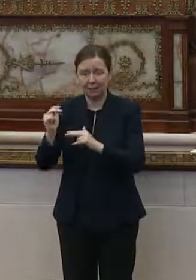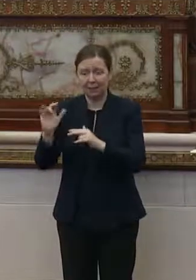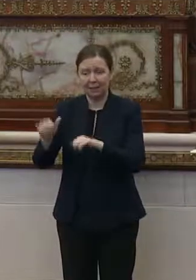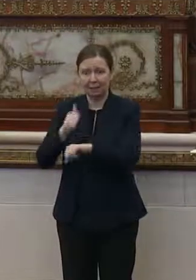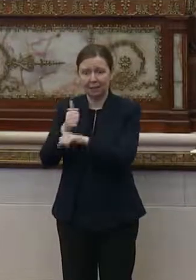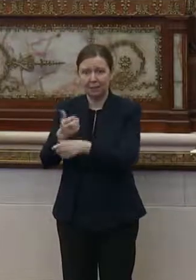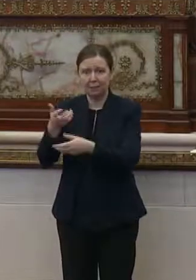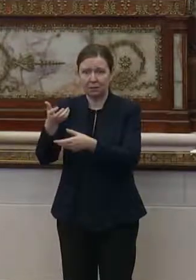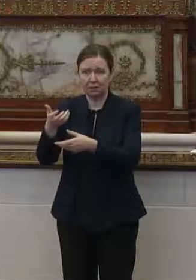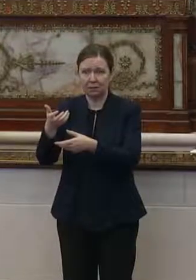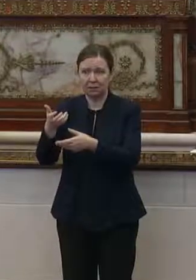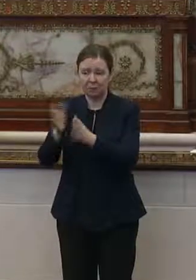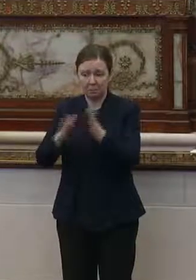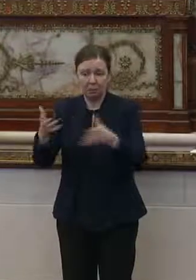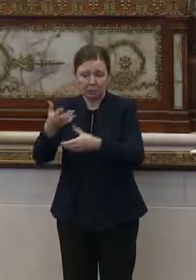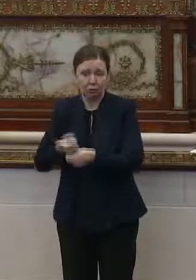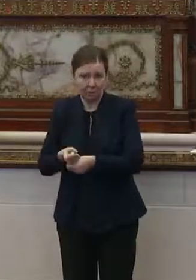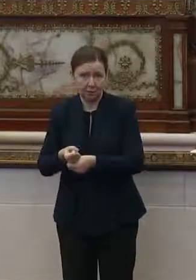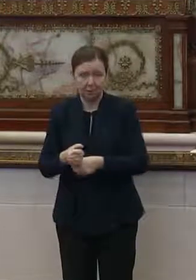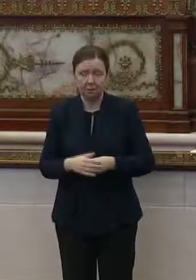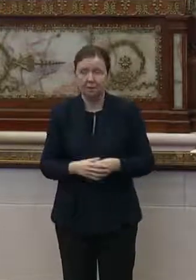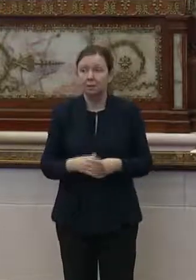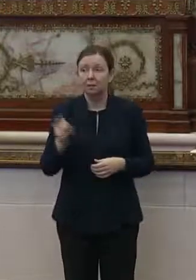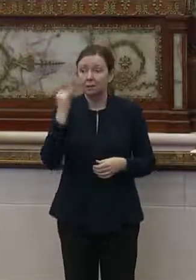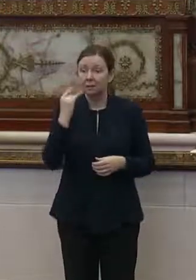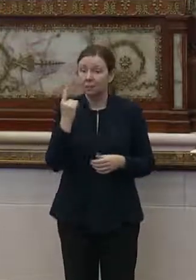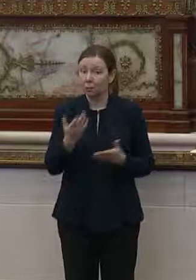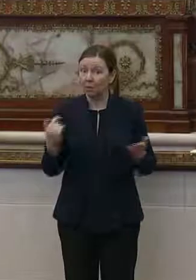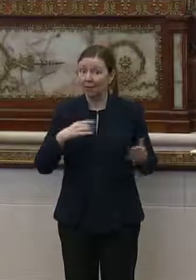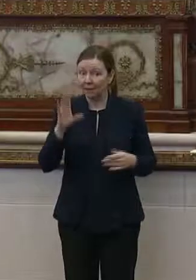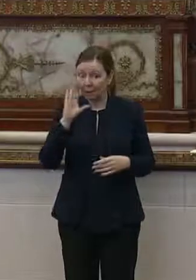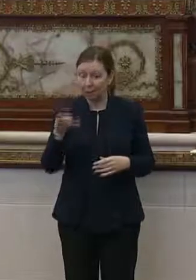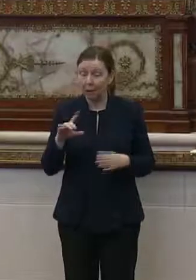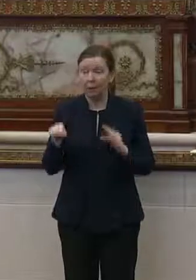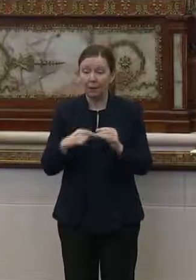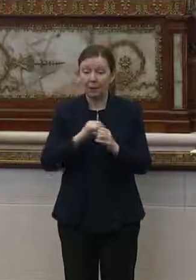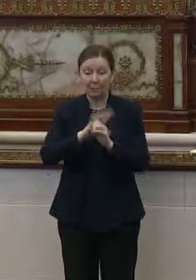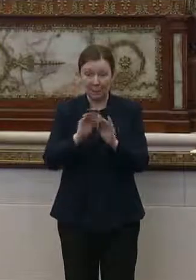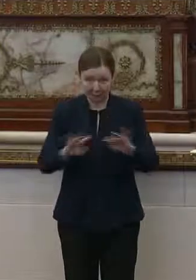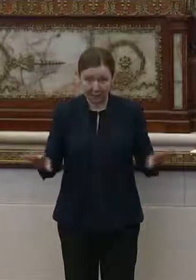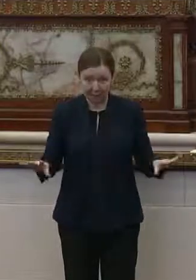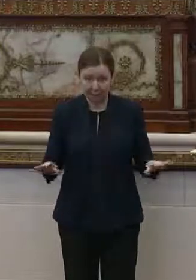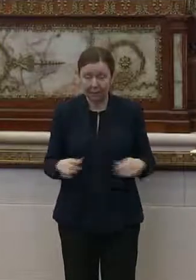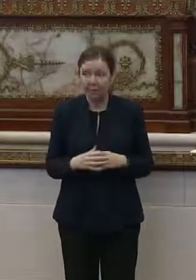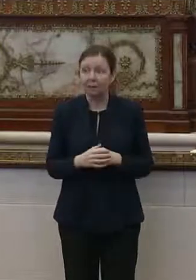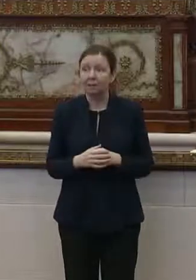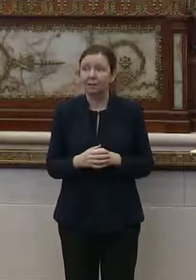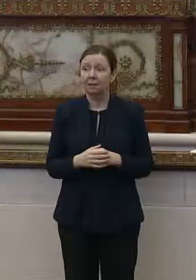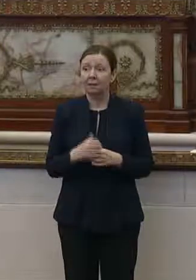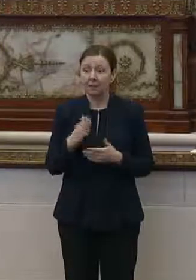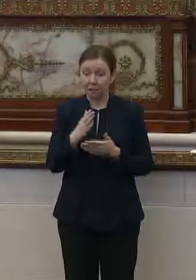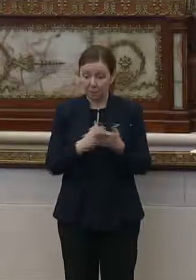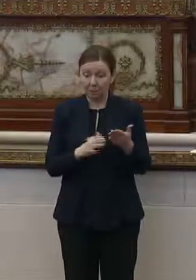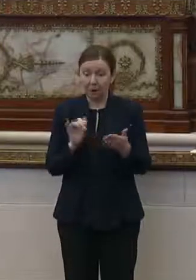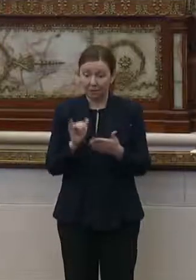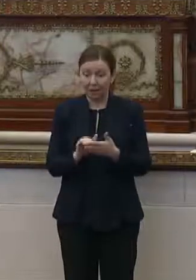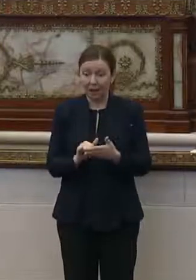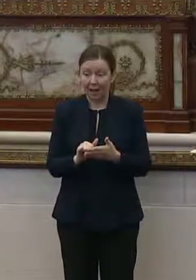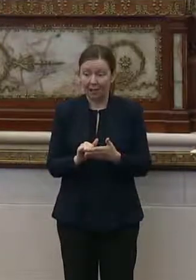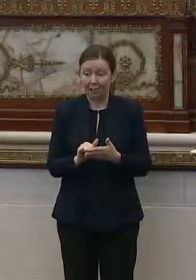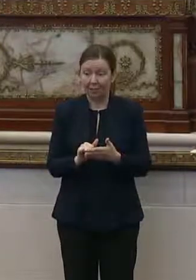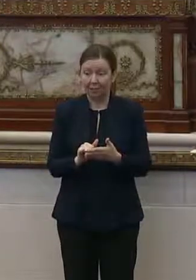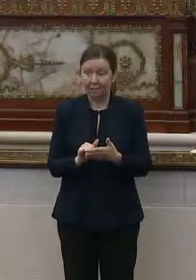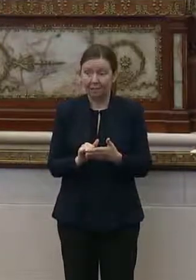reestablishing public trust. Because if there's one thing that we know about a pandemic, There is a portion of it that is